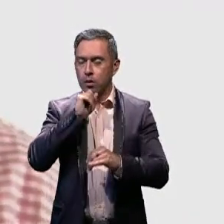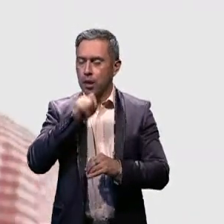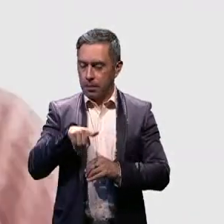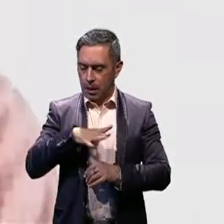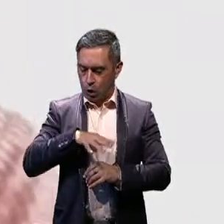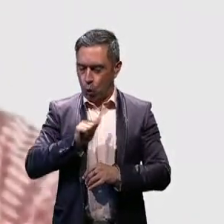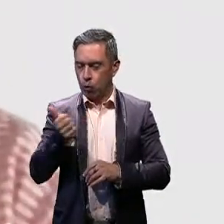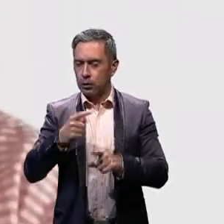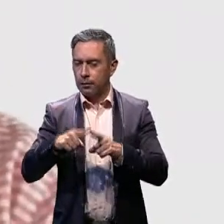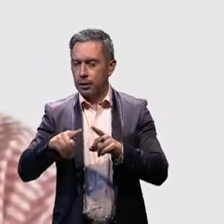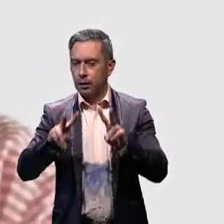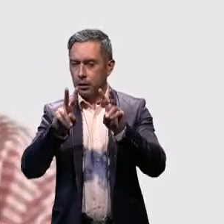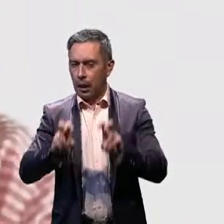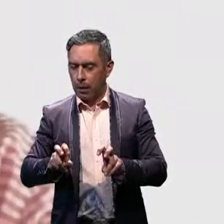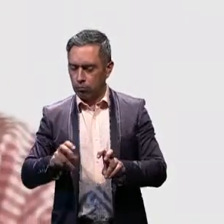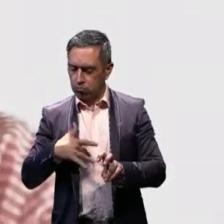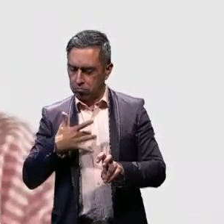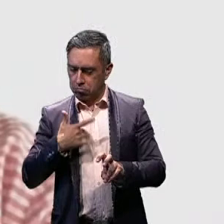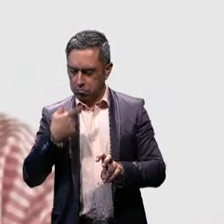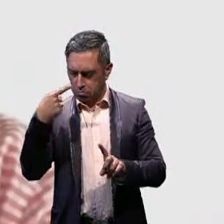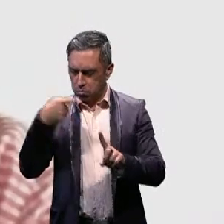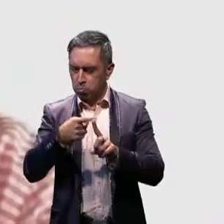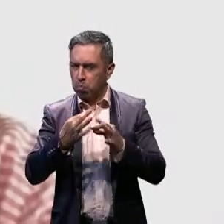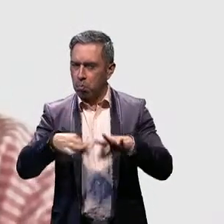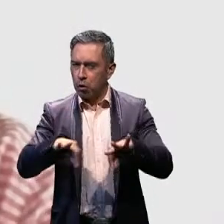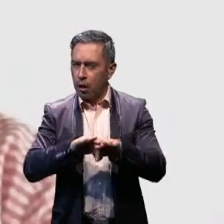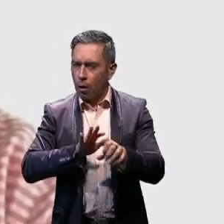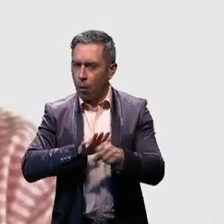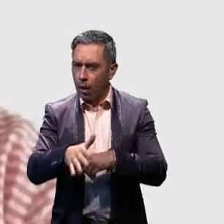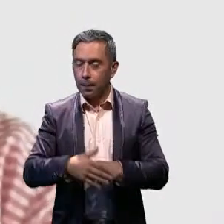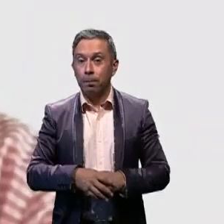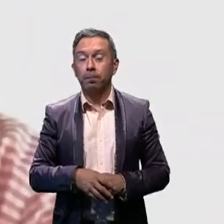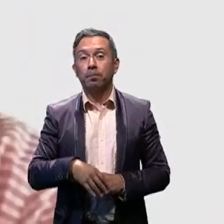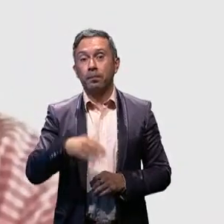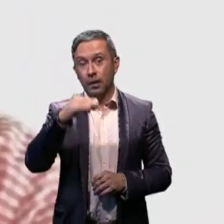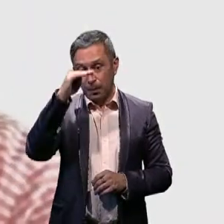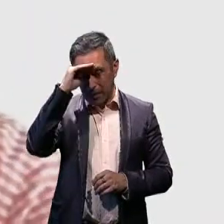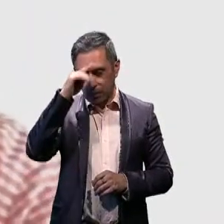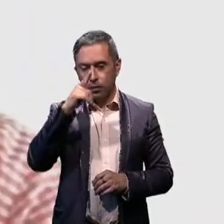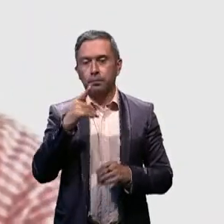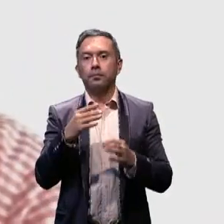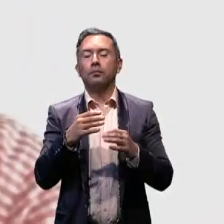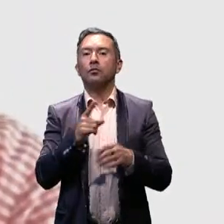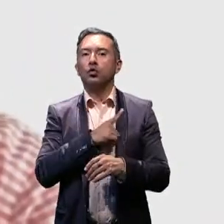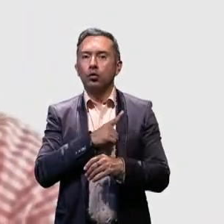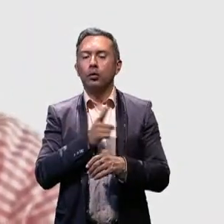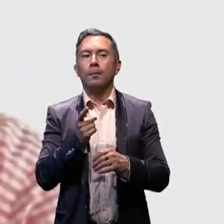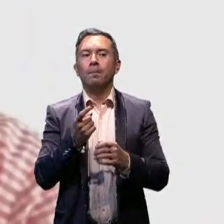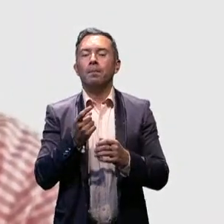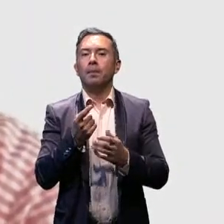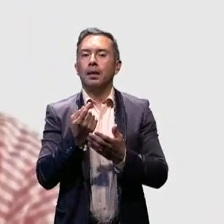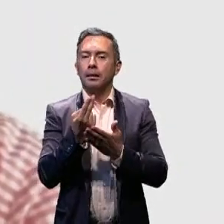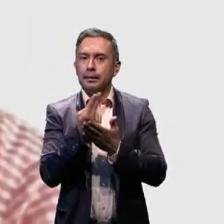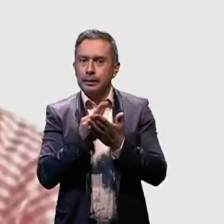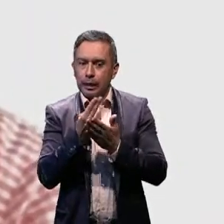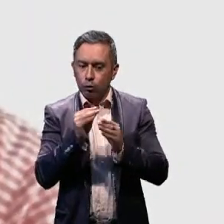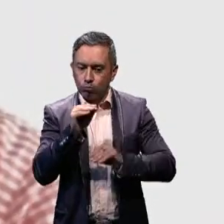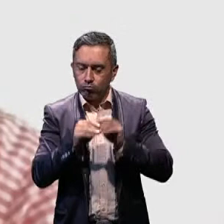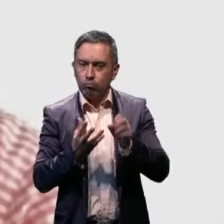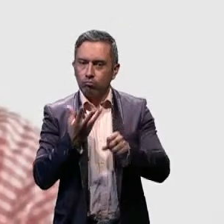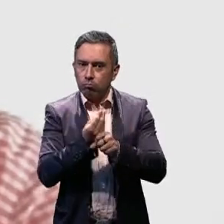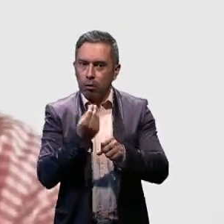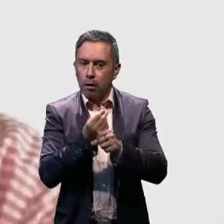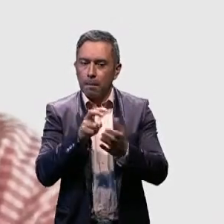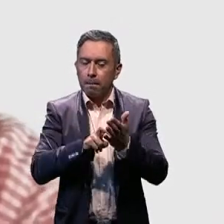are also doing other things in NDI that seemed relevant for all of us. We understand that we don't only need